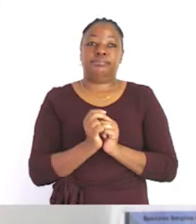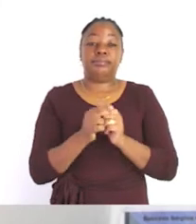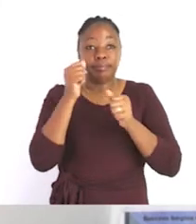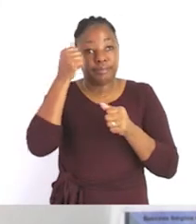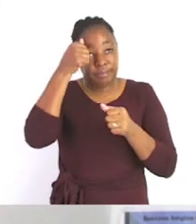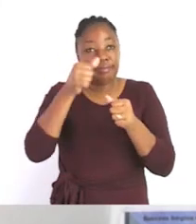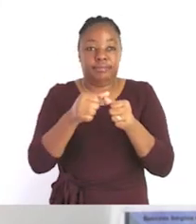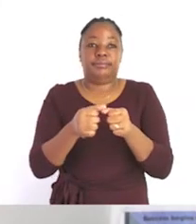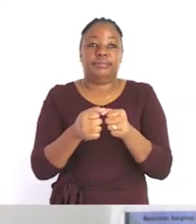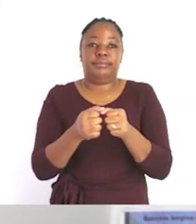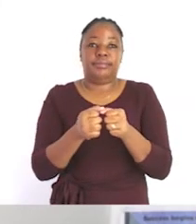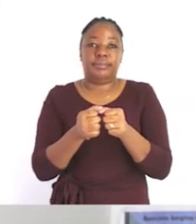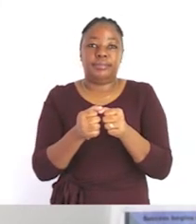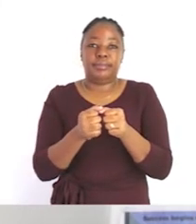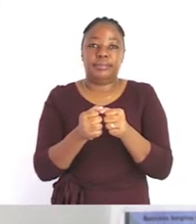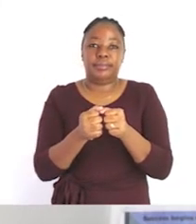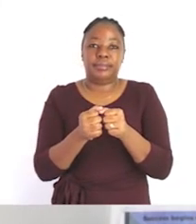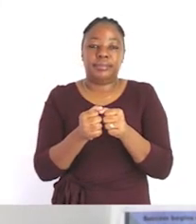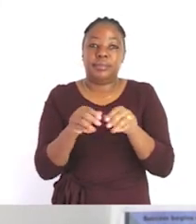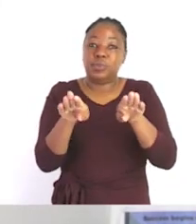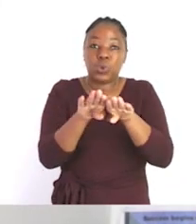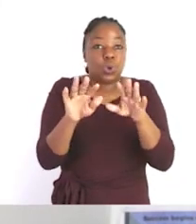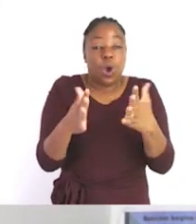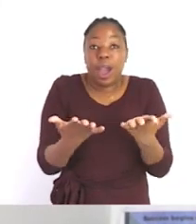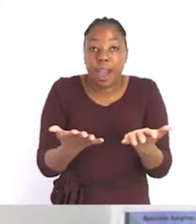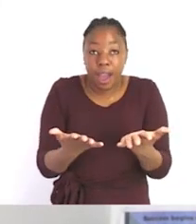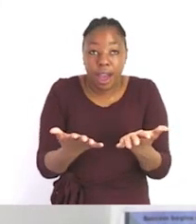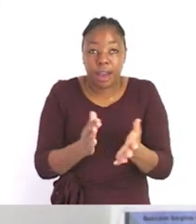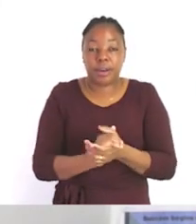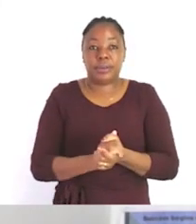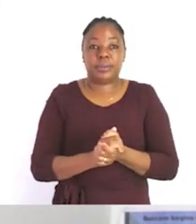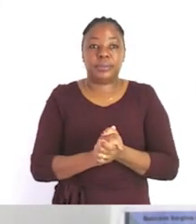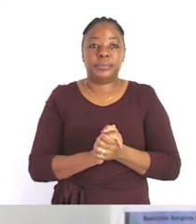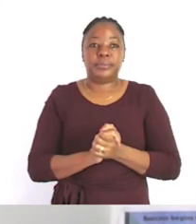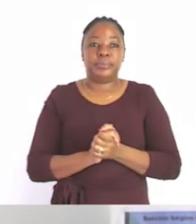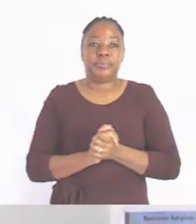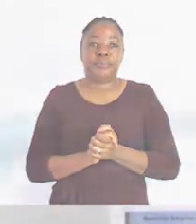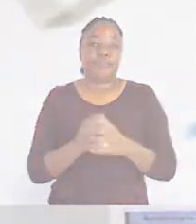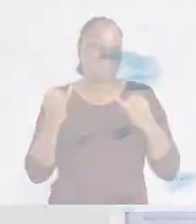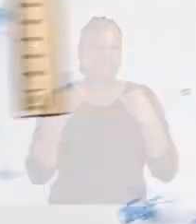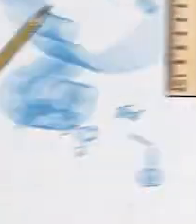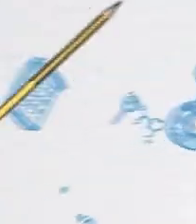carrying on. And for subtraction, we are borrowing. Have fun.